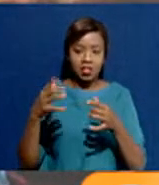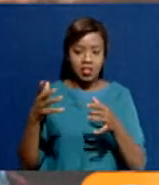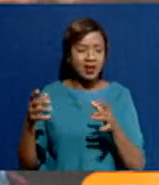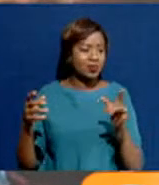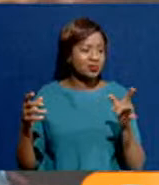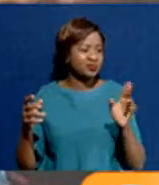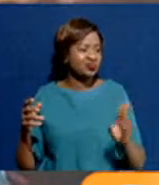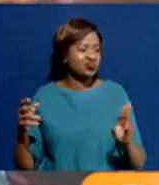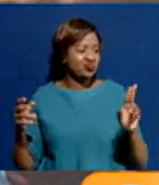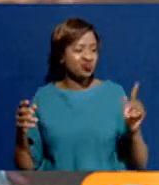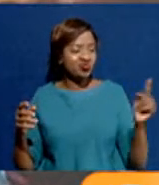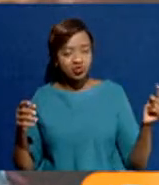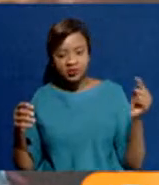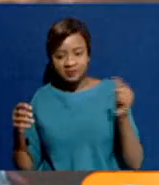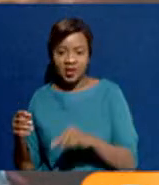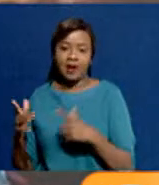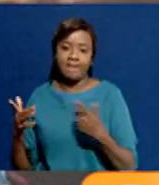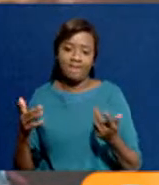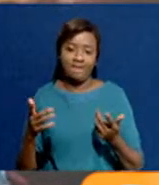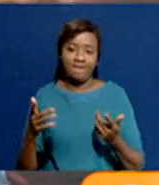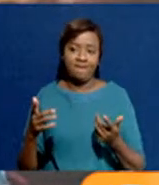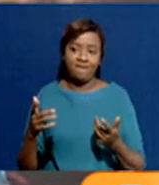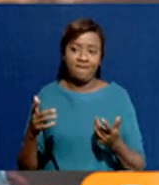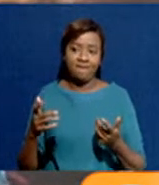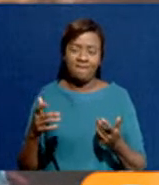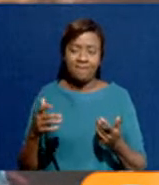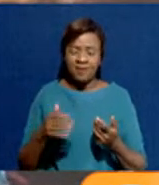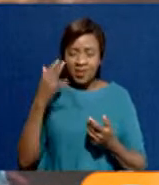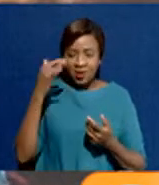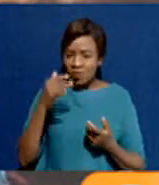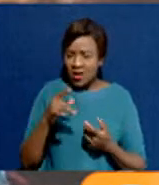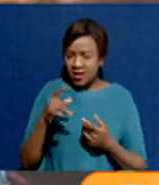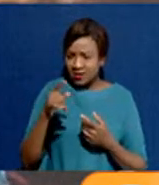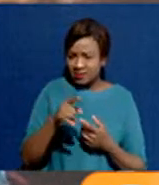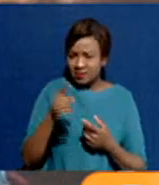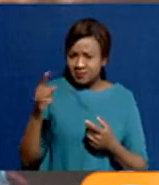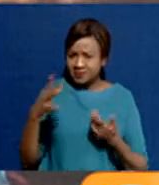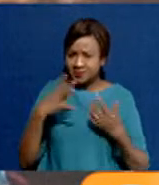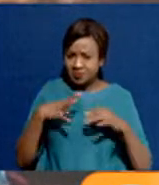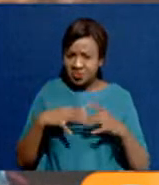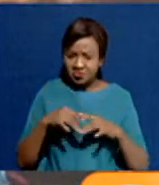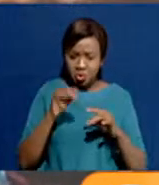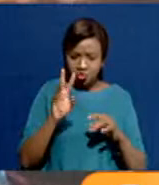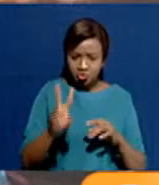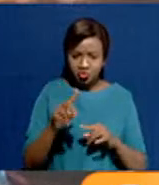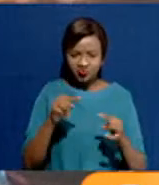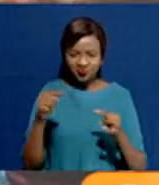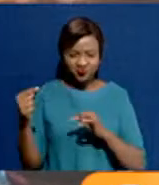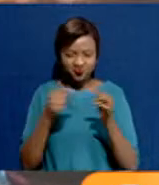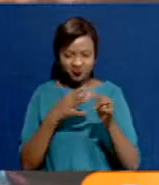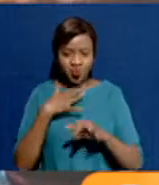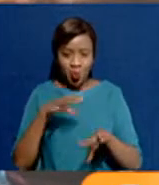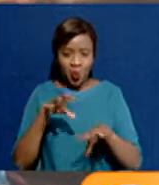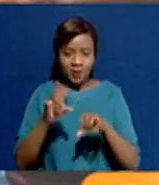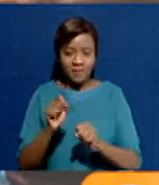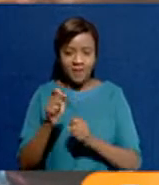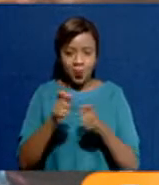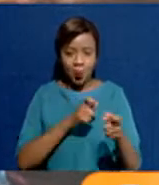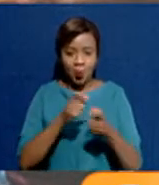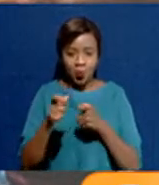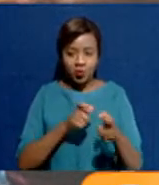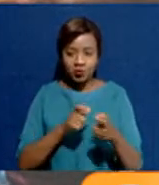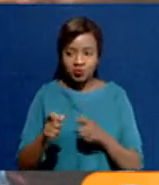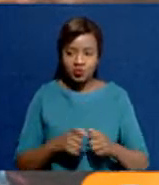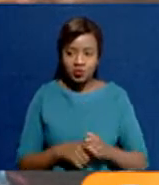Kenyatta, who turned up at the party headquarters today as rival factions fought for its control. The former president has apparently thrown his